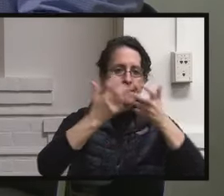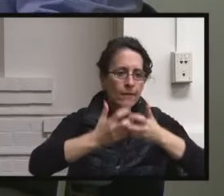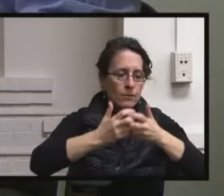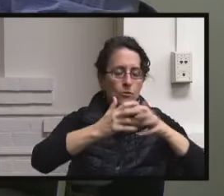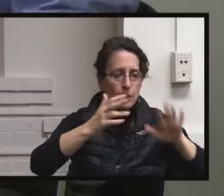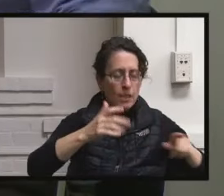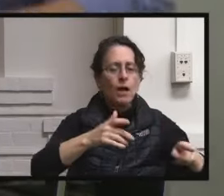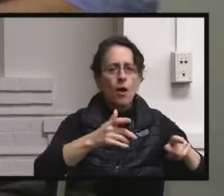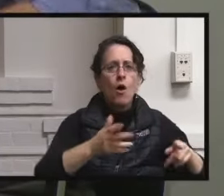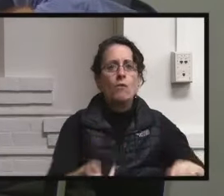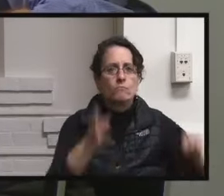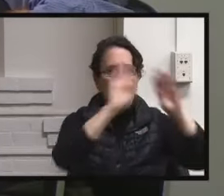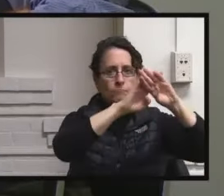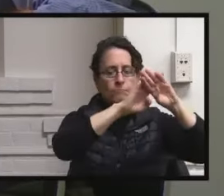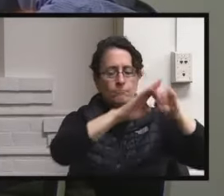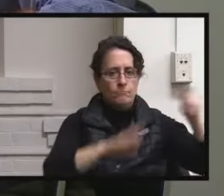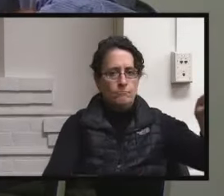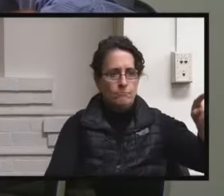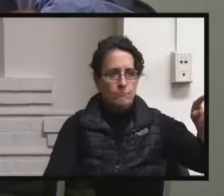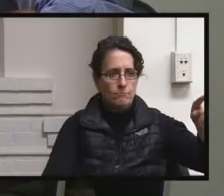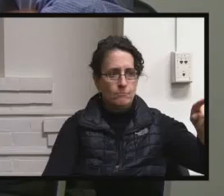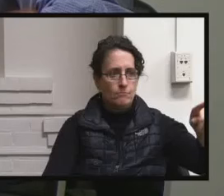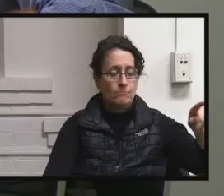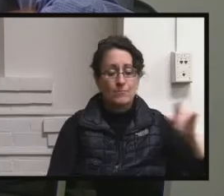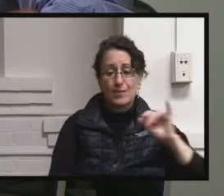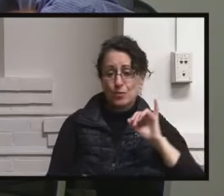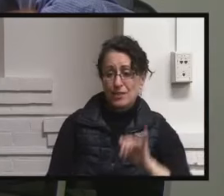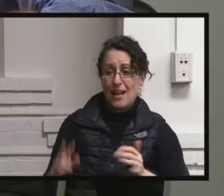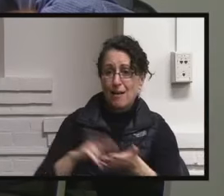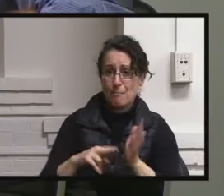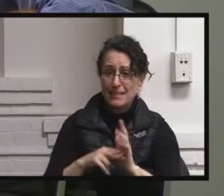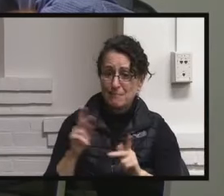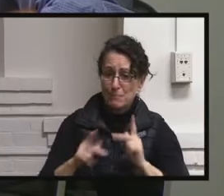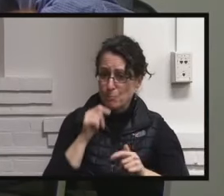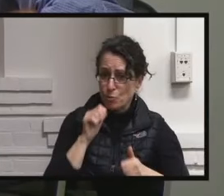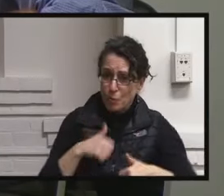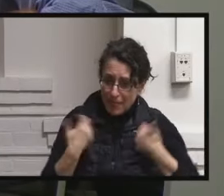folks in town that have been making use of our curbside program,